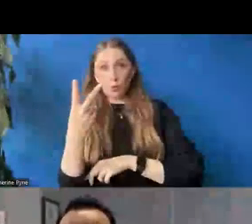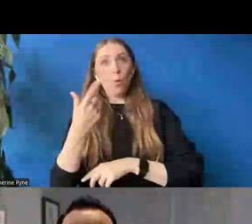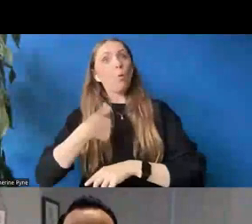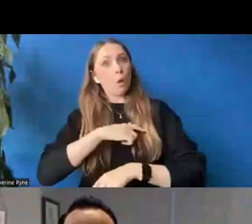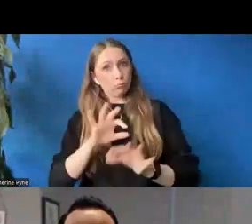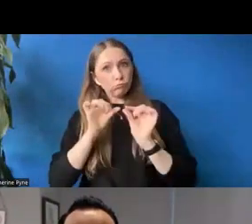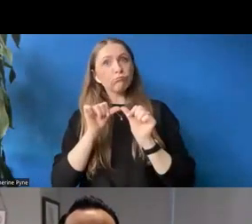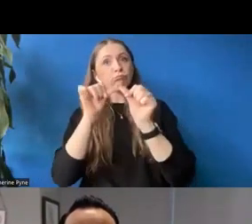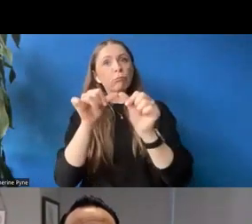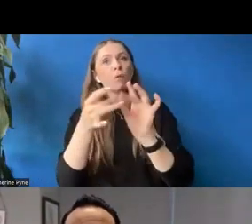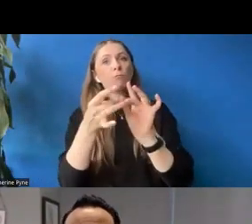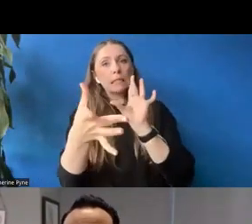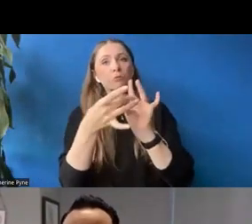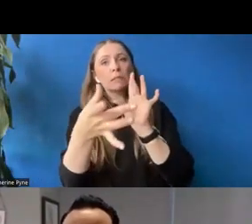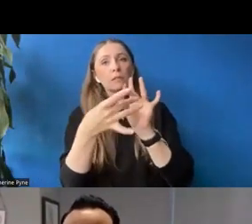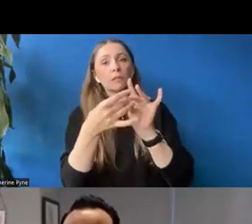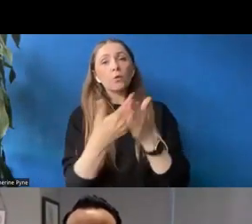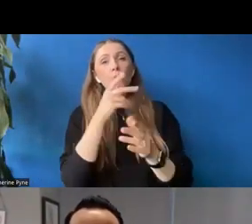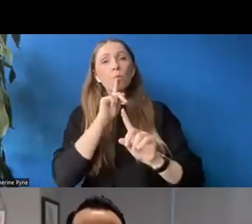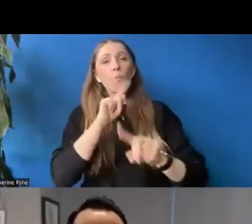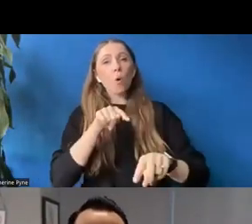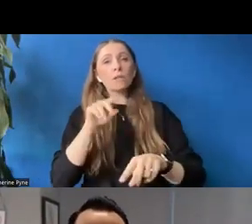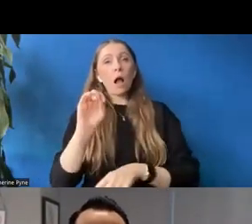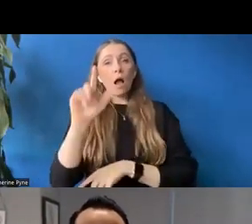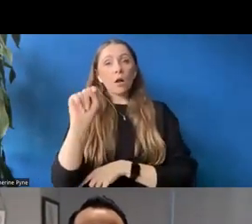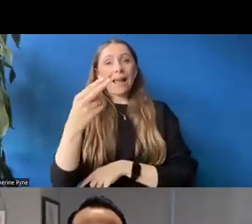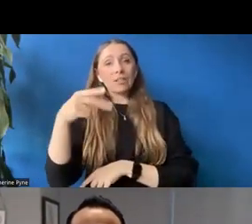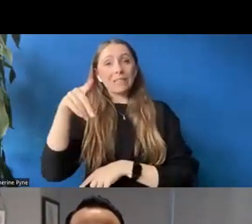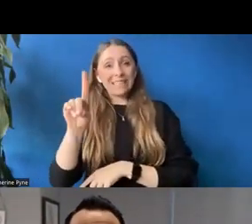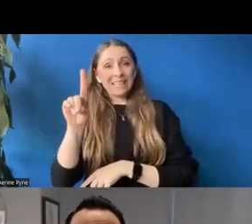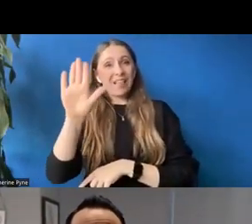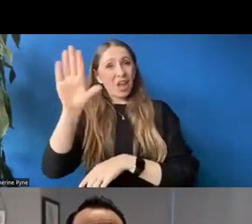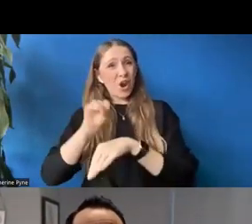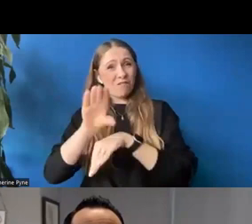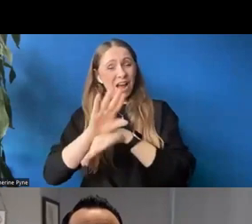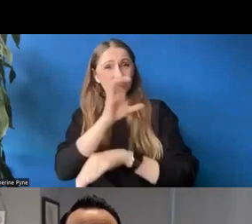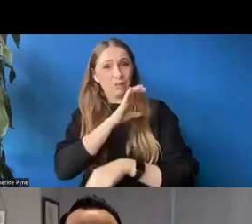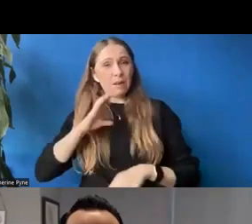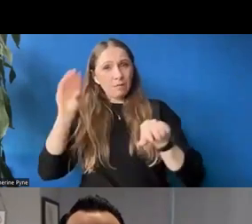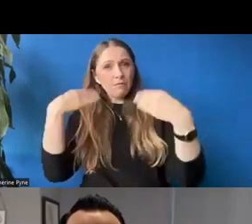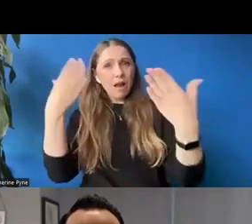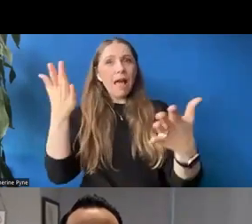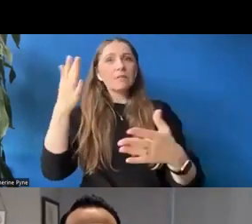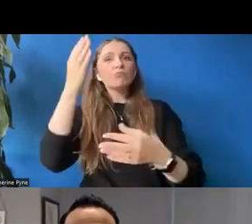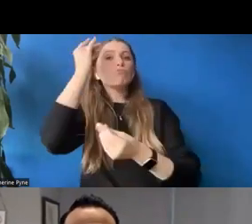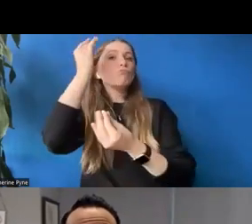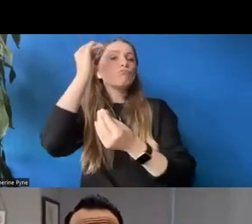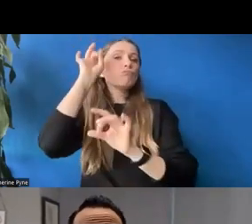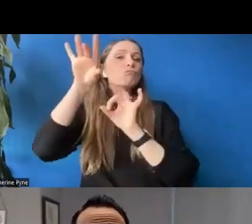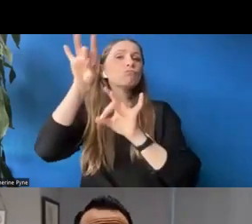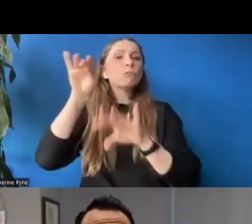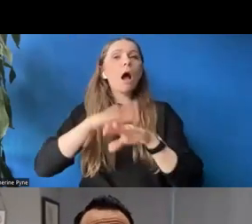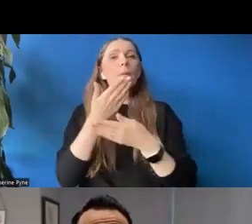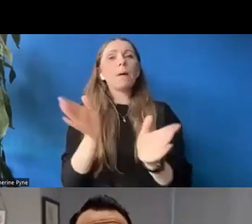new reports ongoing. In October, HPD's advisory committee provided input on public reporting priorities